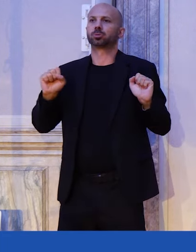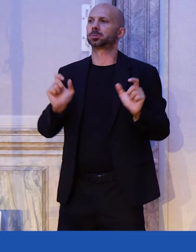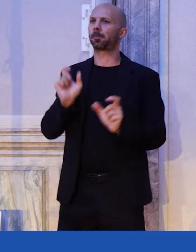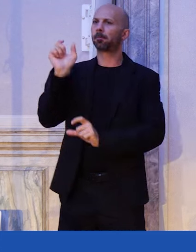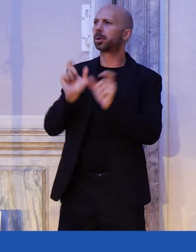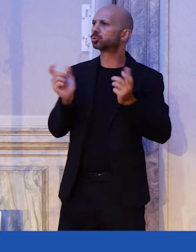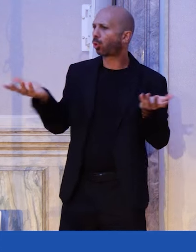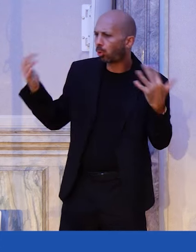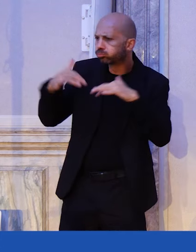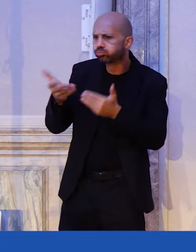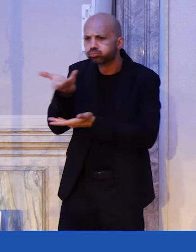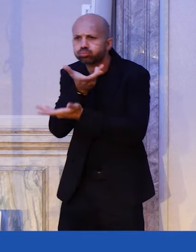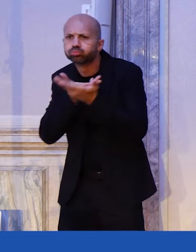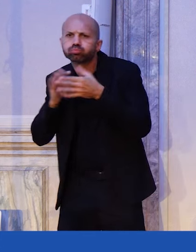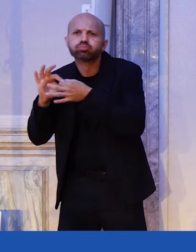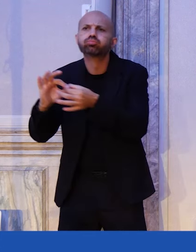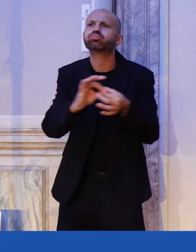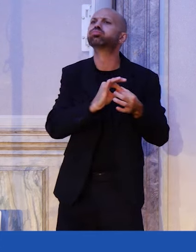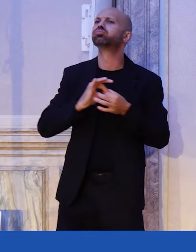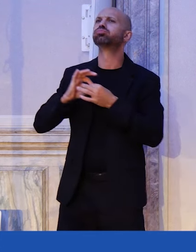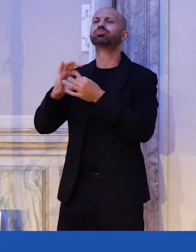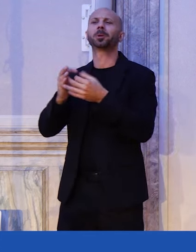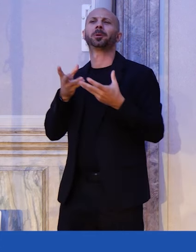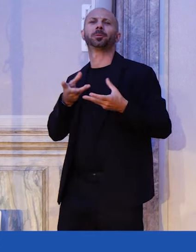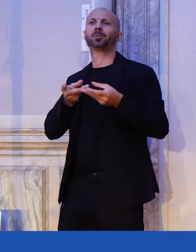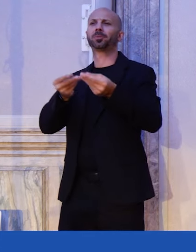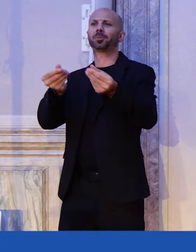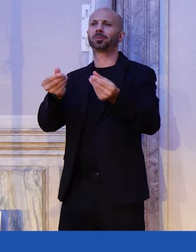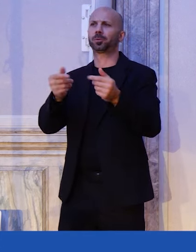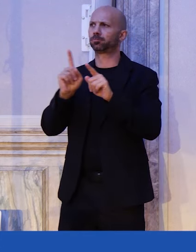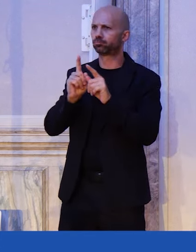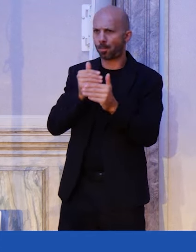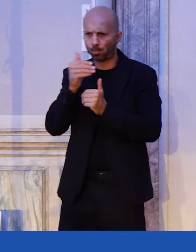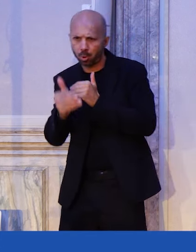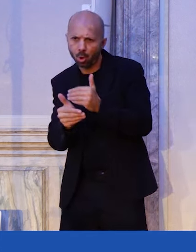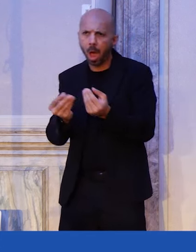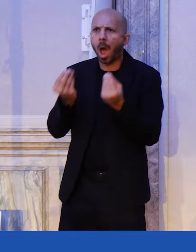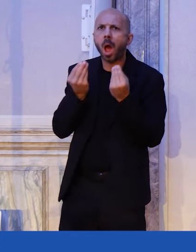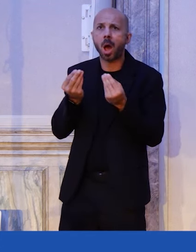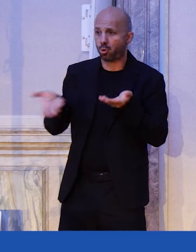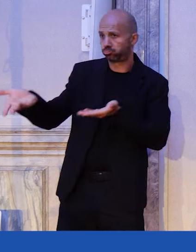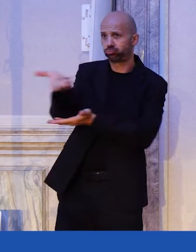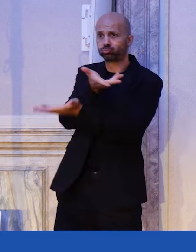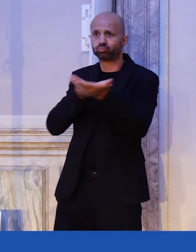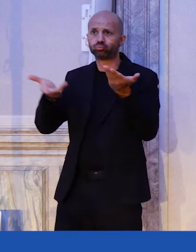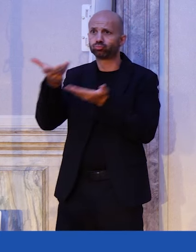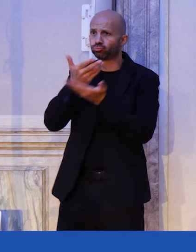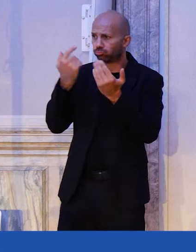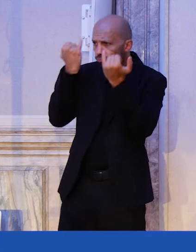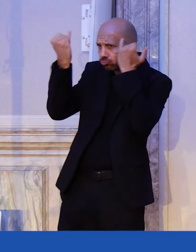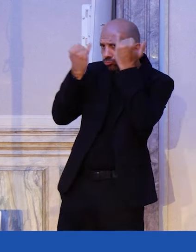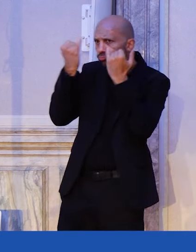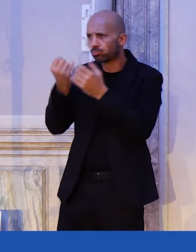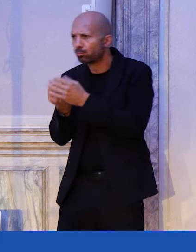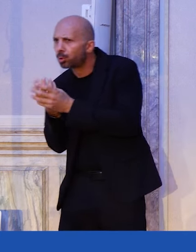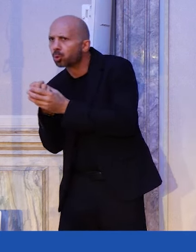discuss and choose new production and performance engagements together making their interpretations passion passate and